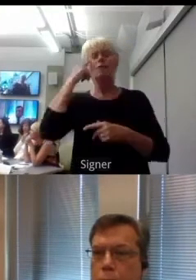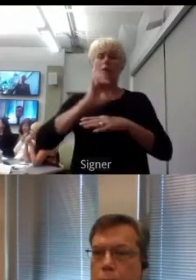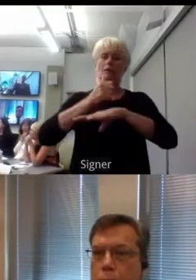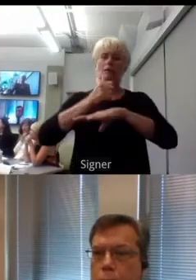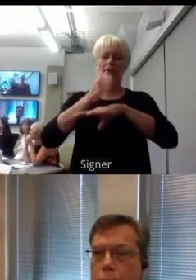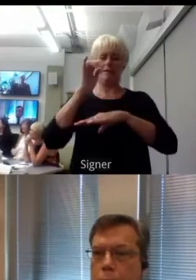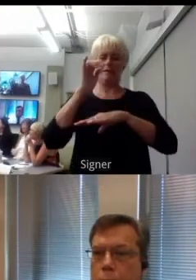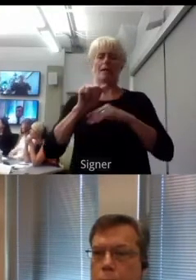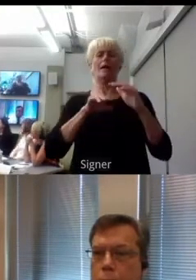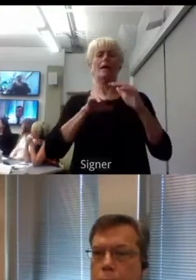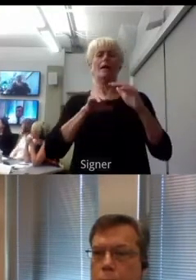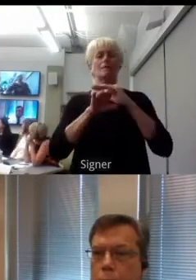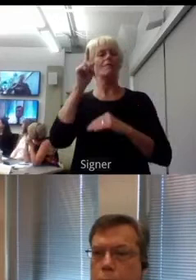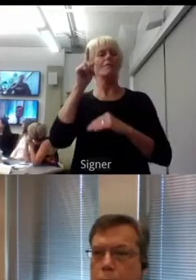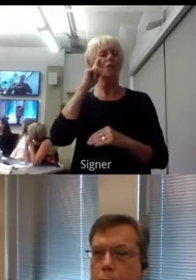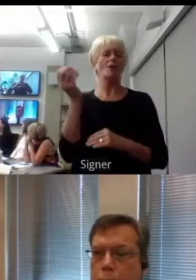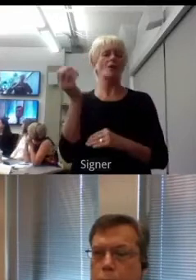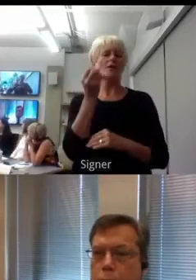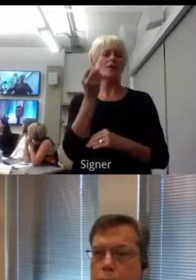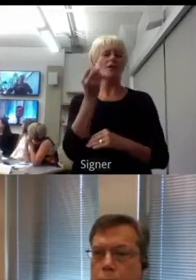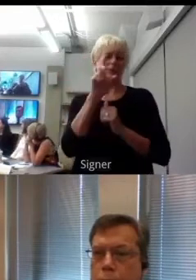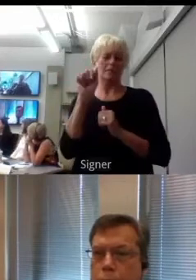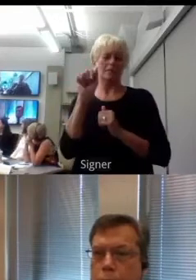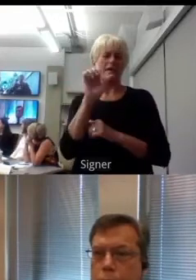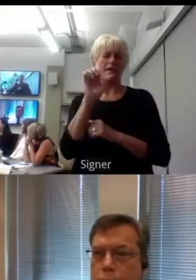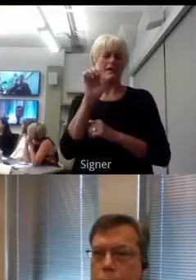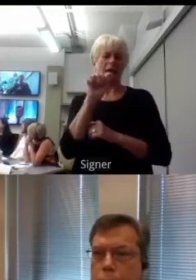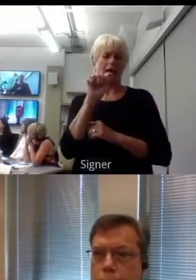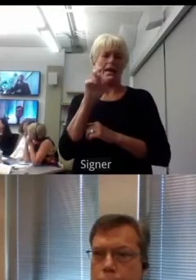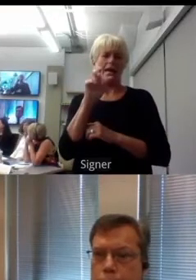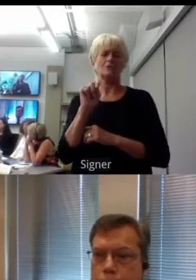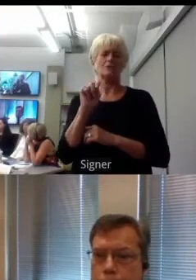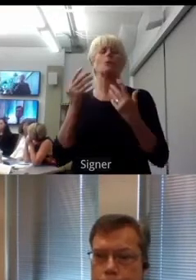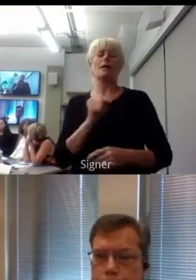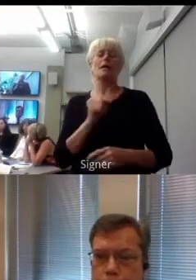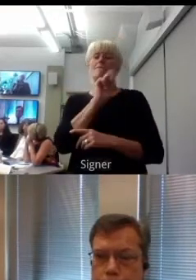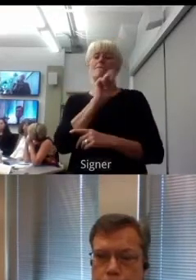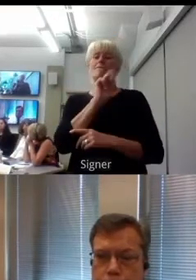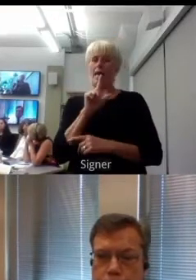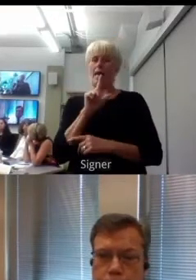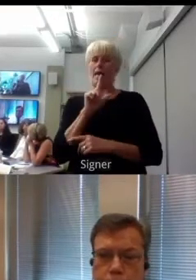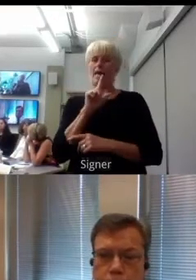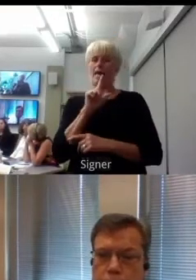Disabilities Act. So Val comes in as chief of staff and the political staff,